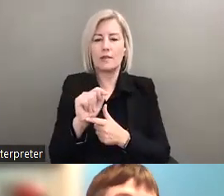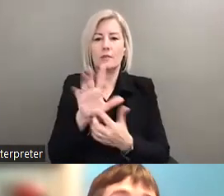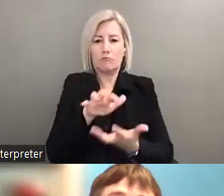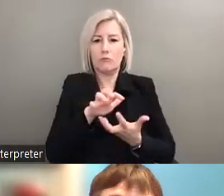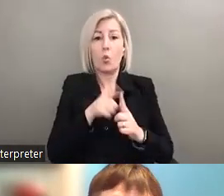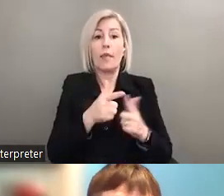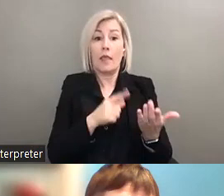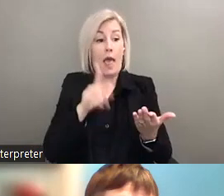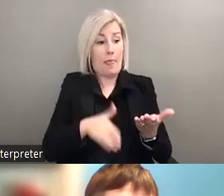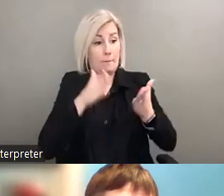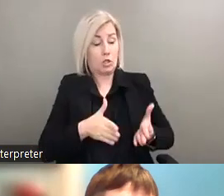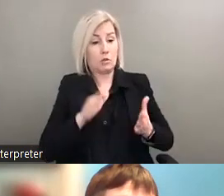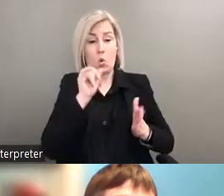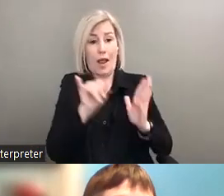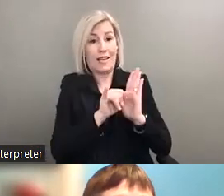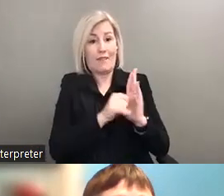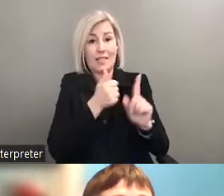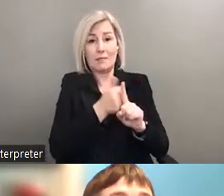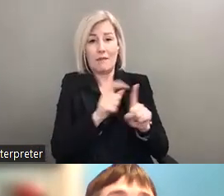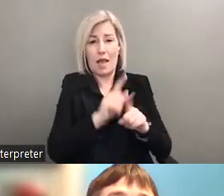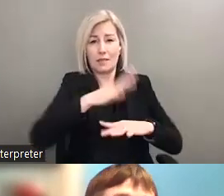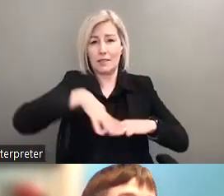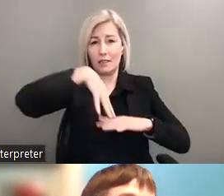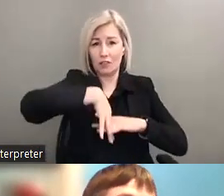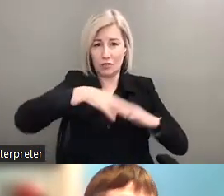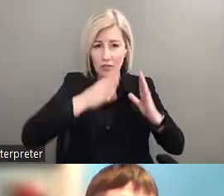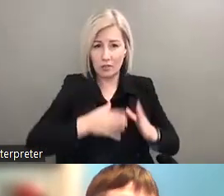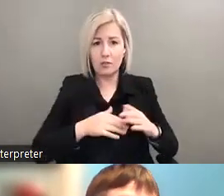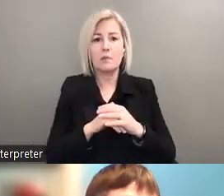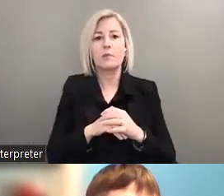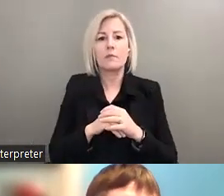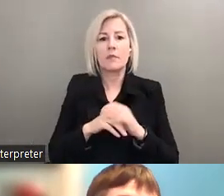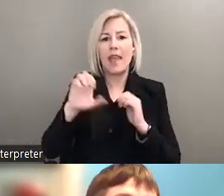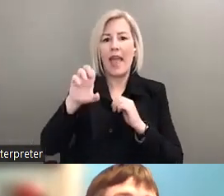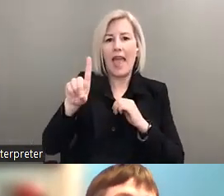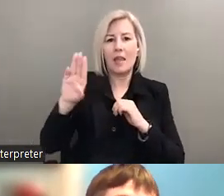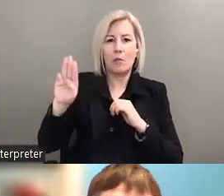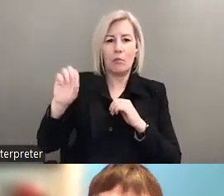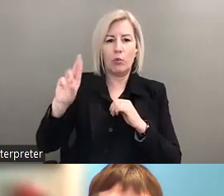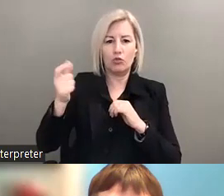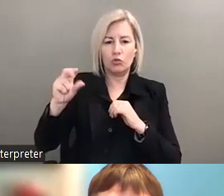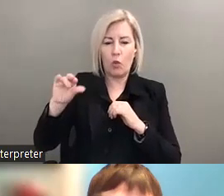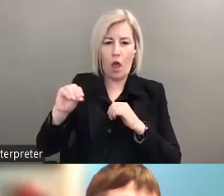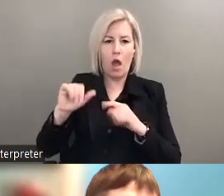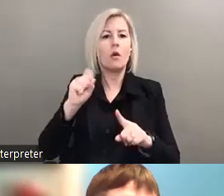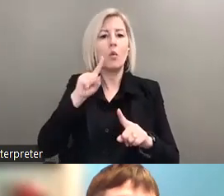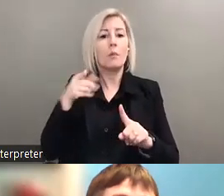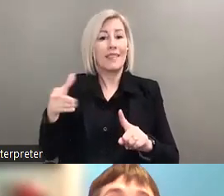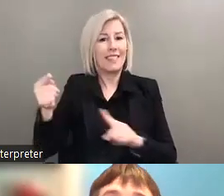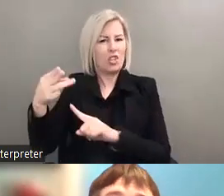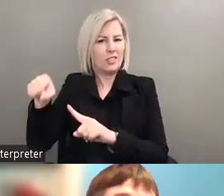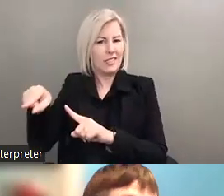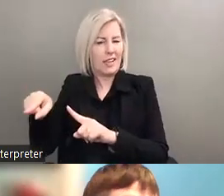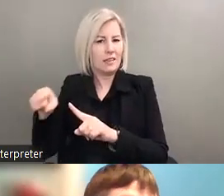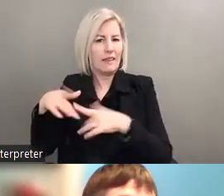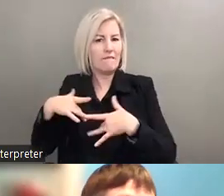artist who self-identifies as Indigenous. Ed Bourgeois with Western Arts Alliance will be at this Thursday's exchange event to speak